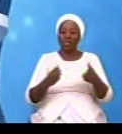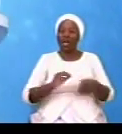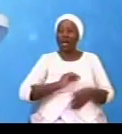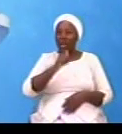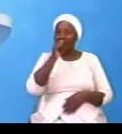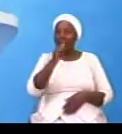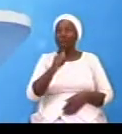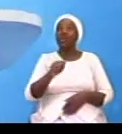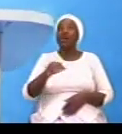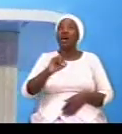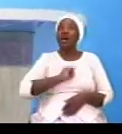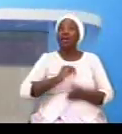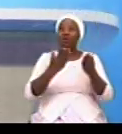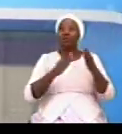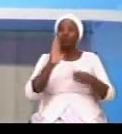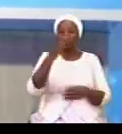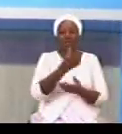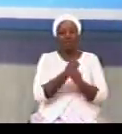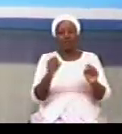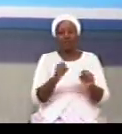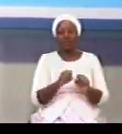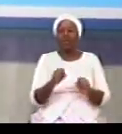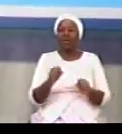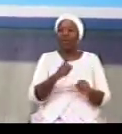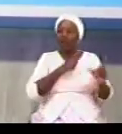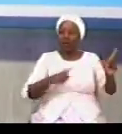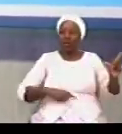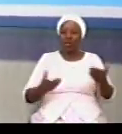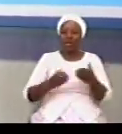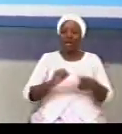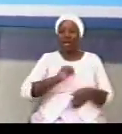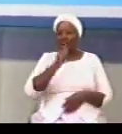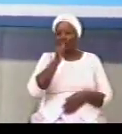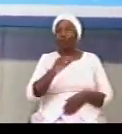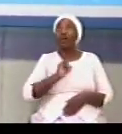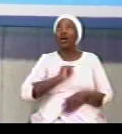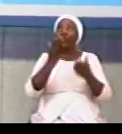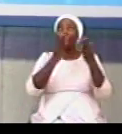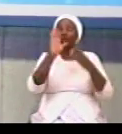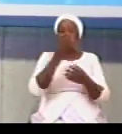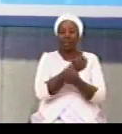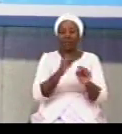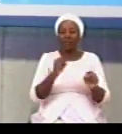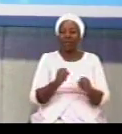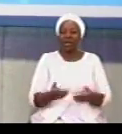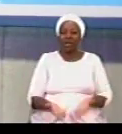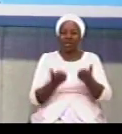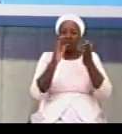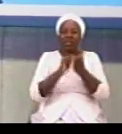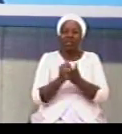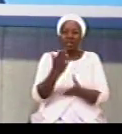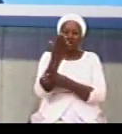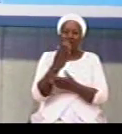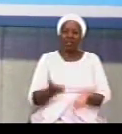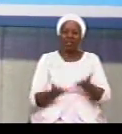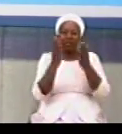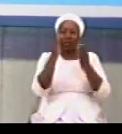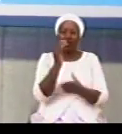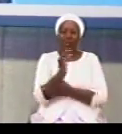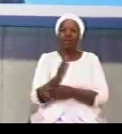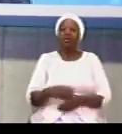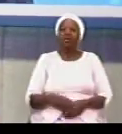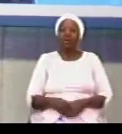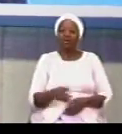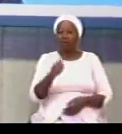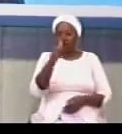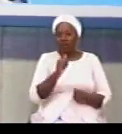I am. I want your salvation. Raise up that hand. Raise up that hand. If you're raising up your hand, God bless you there. God bless you there. You can stand up. You can stand